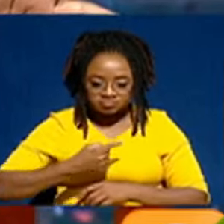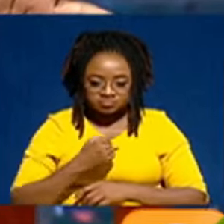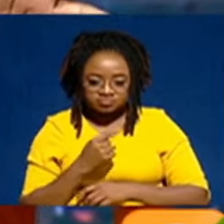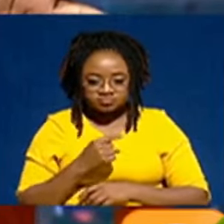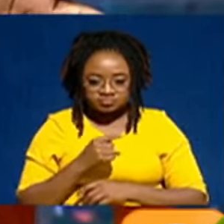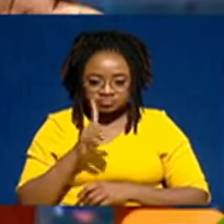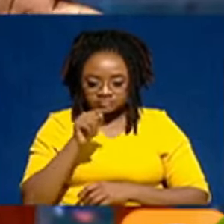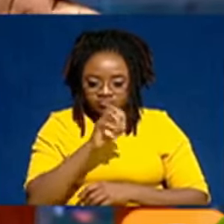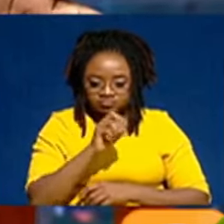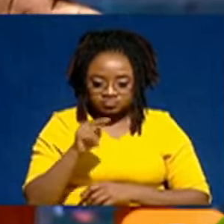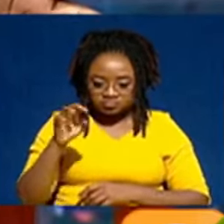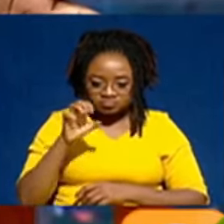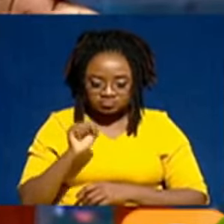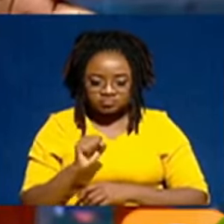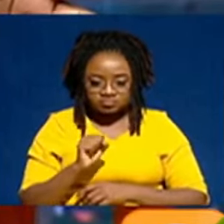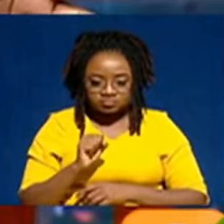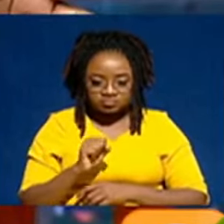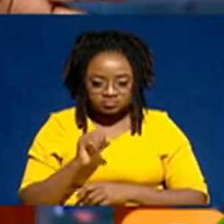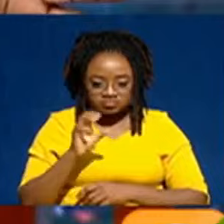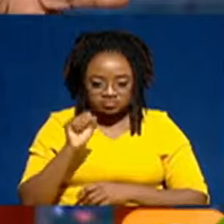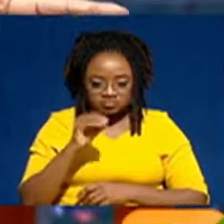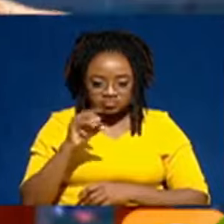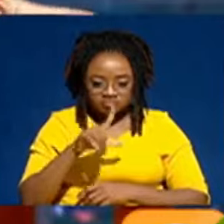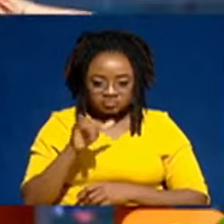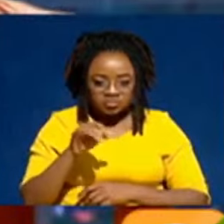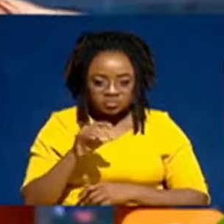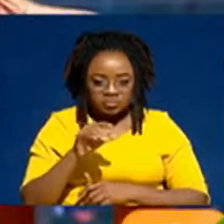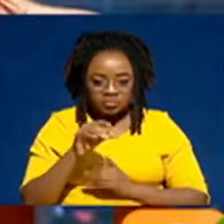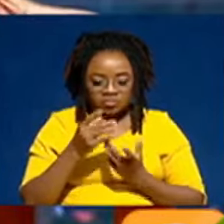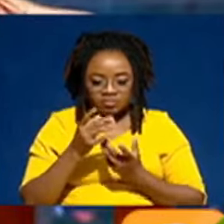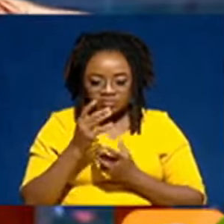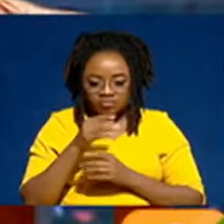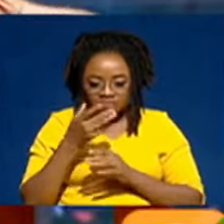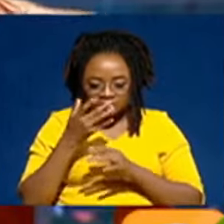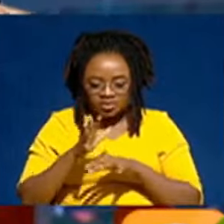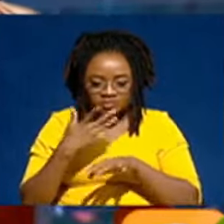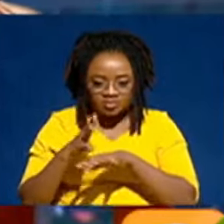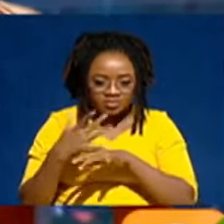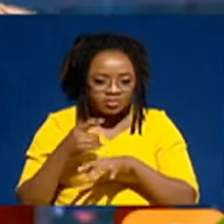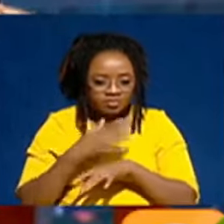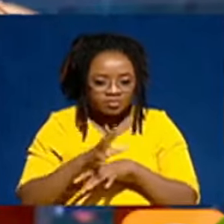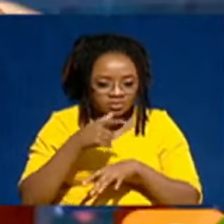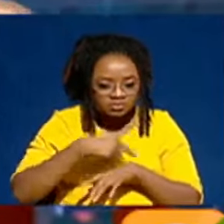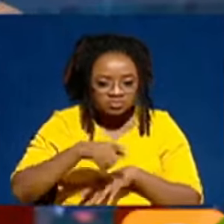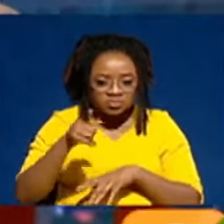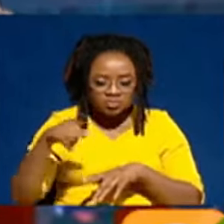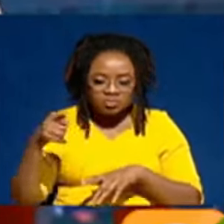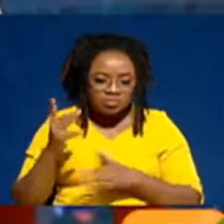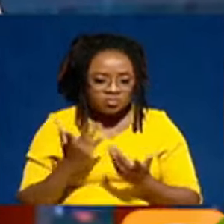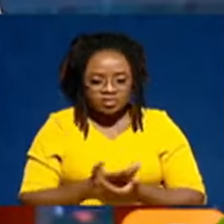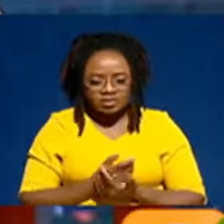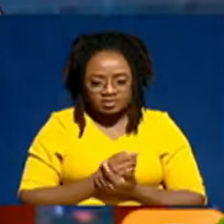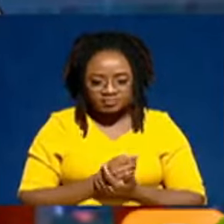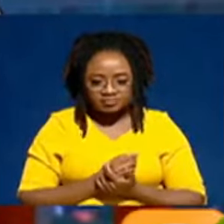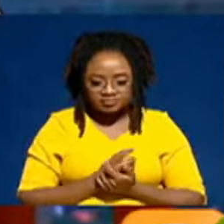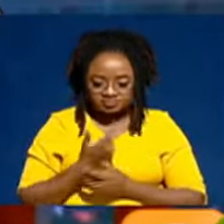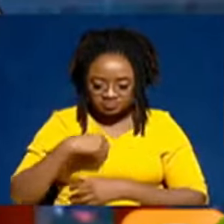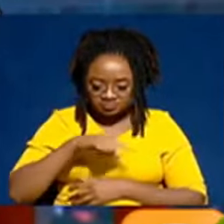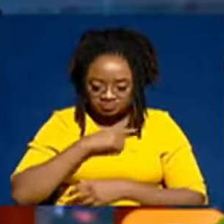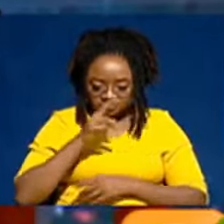metric tons of solid waste. Where is that waste going to? Where is it going to? We are using